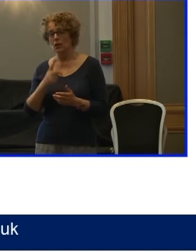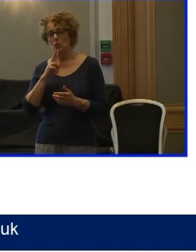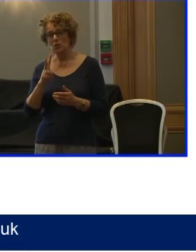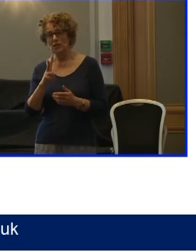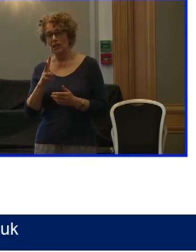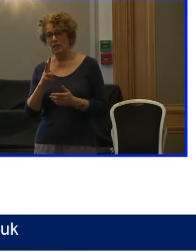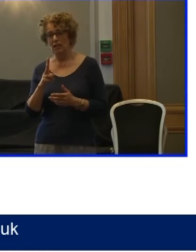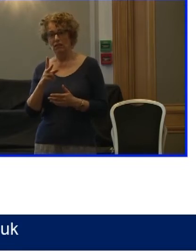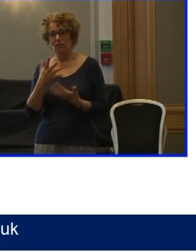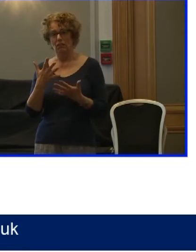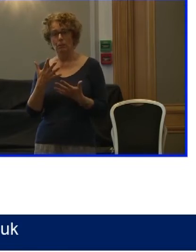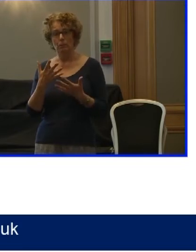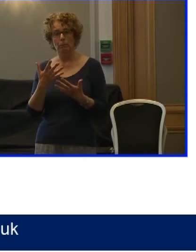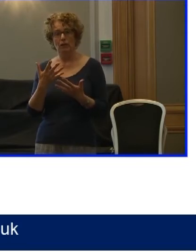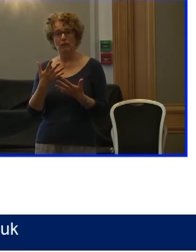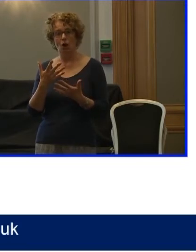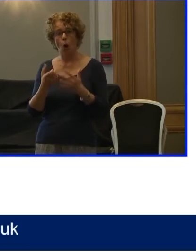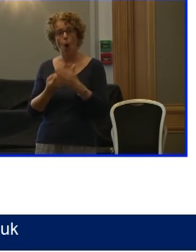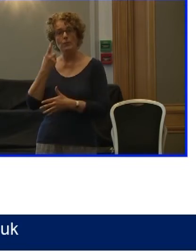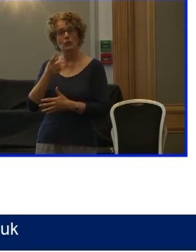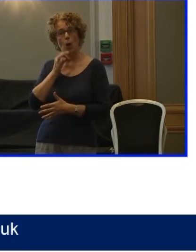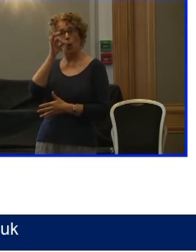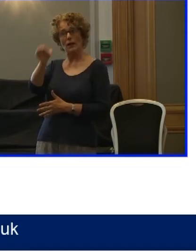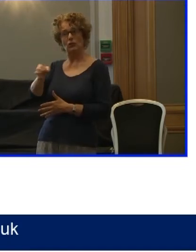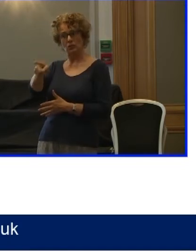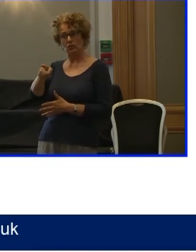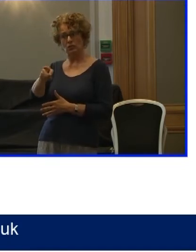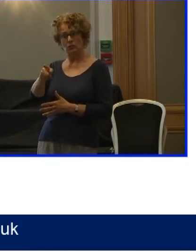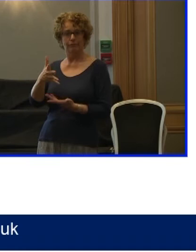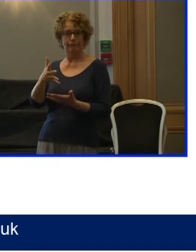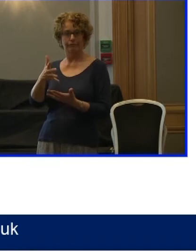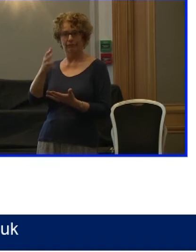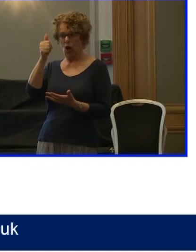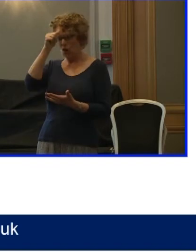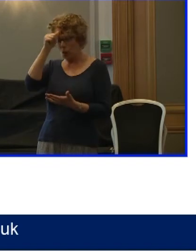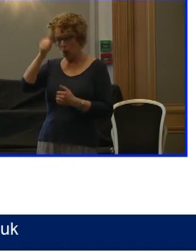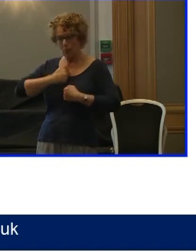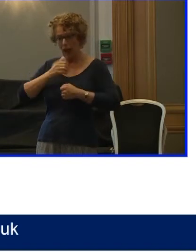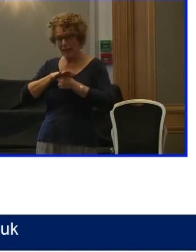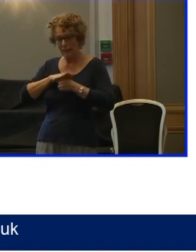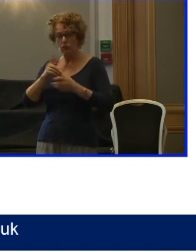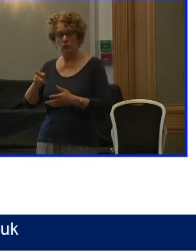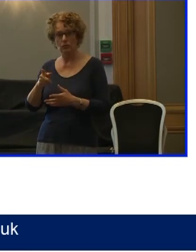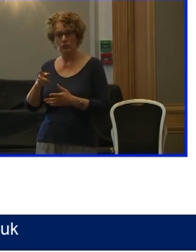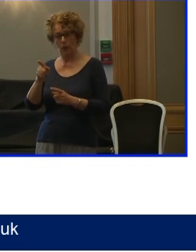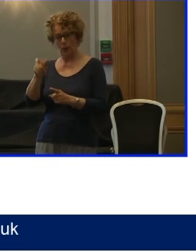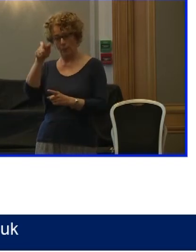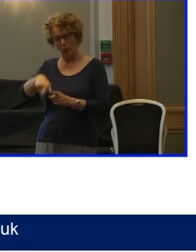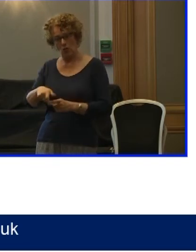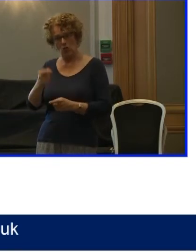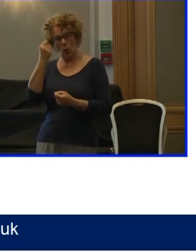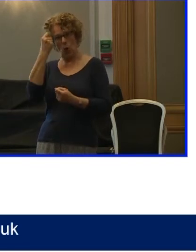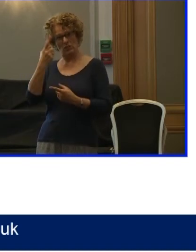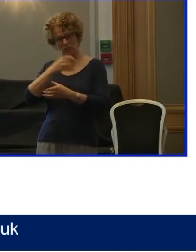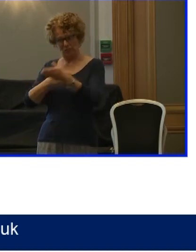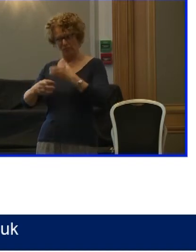ask questions. This person given the diagnosis had a good knowledge of my condition. The person given the diagnosis understood how I might be